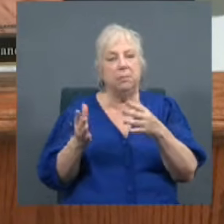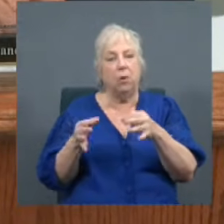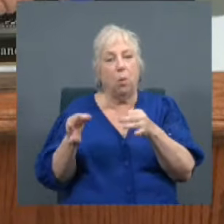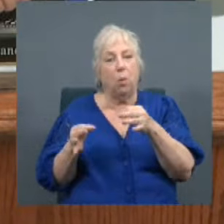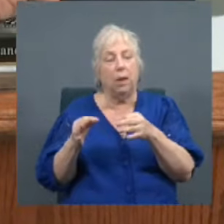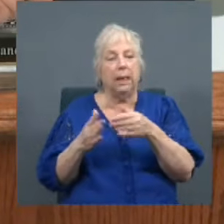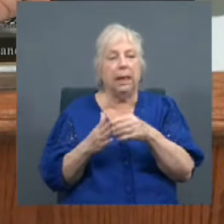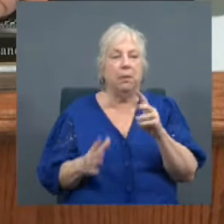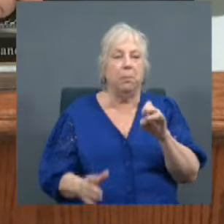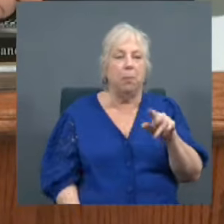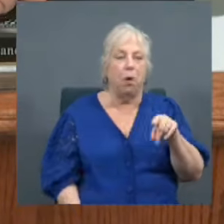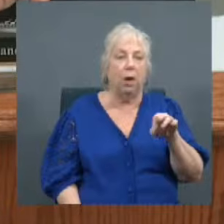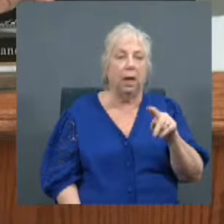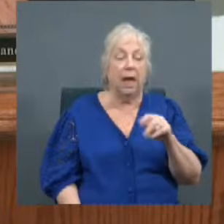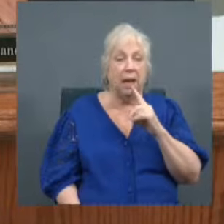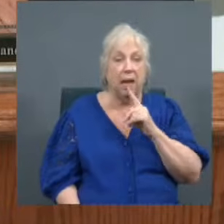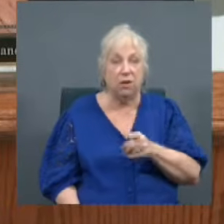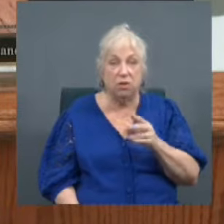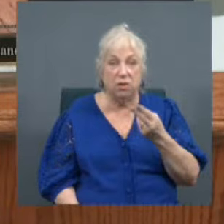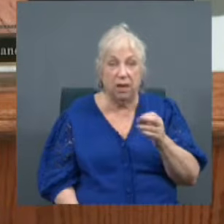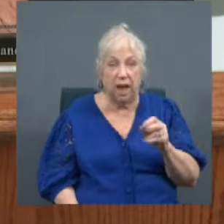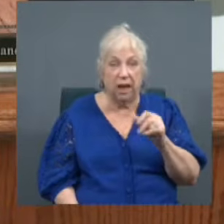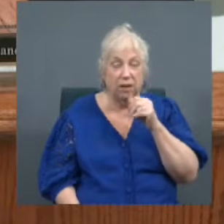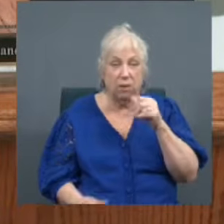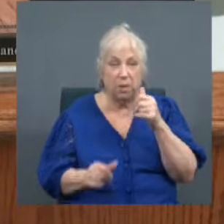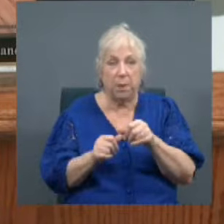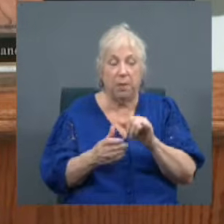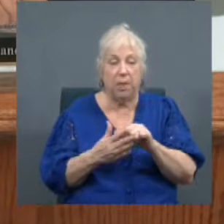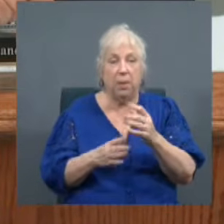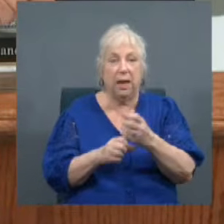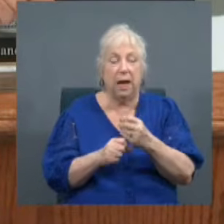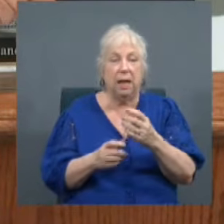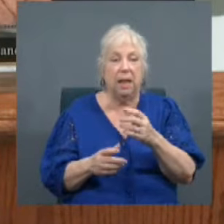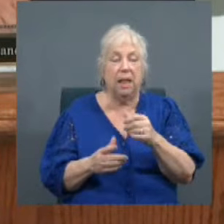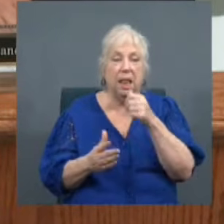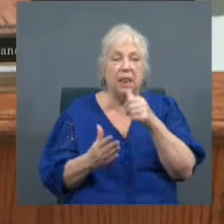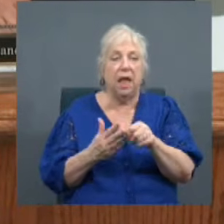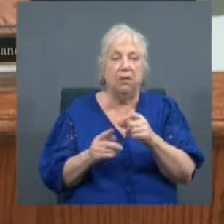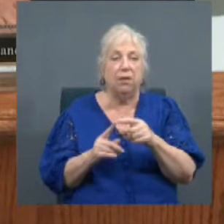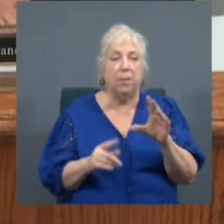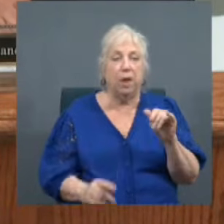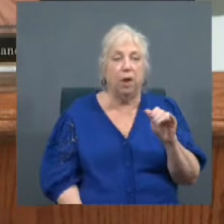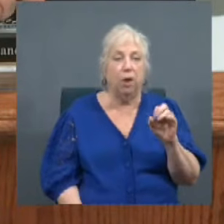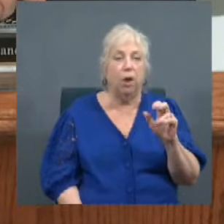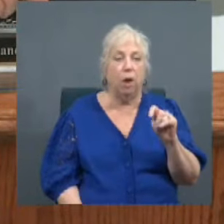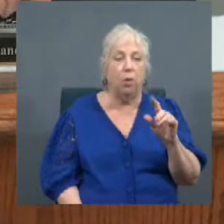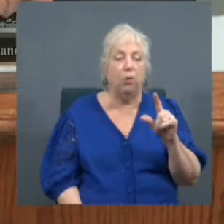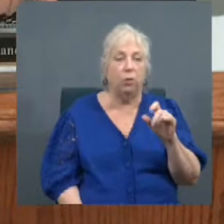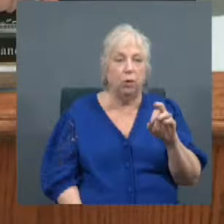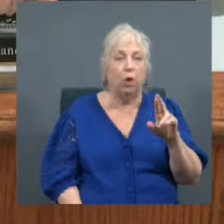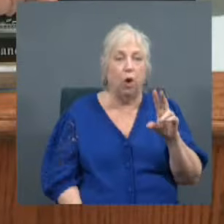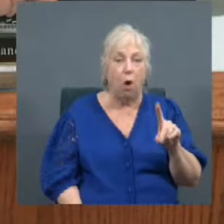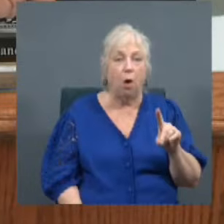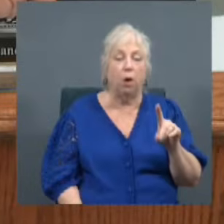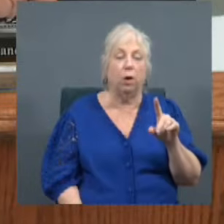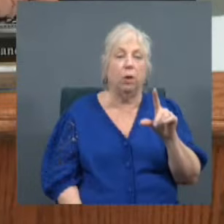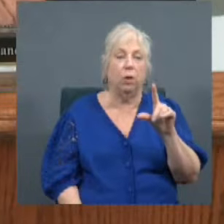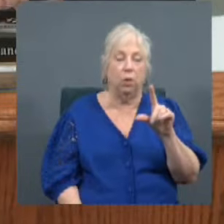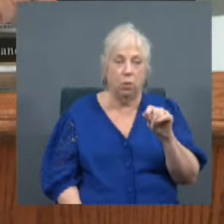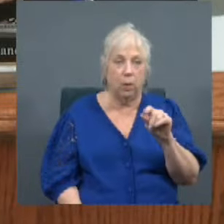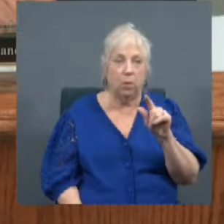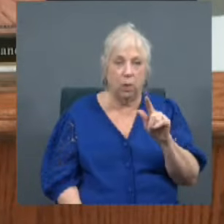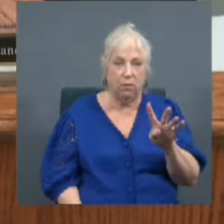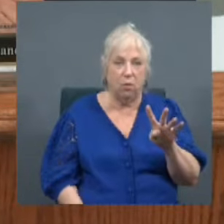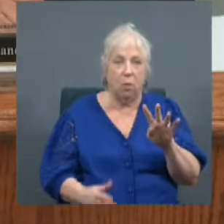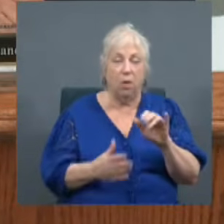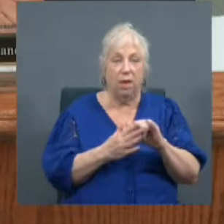and I sure as heck don't recall that we got a letter from the Coast Guard in October of '24 that we were going